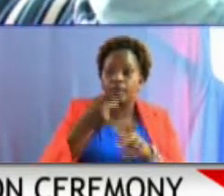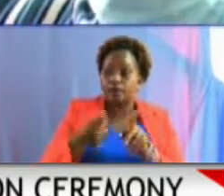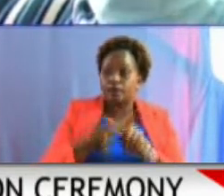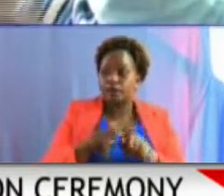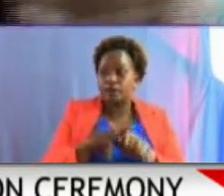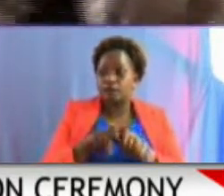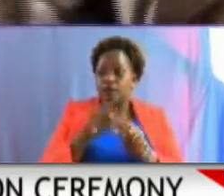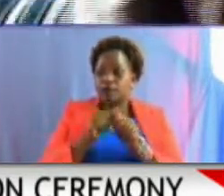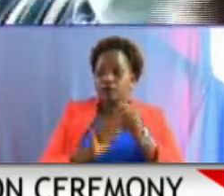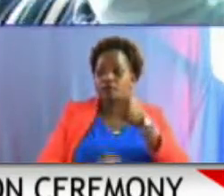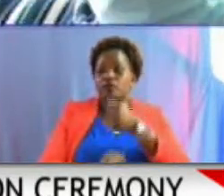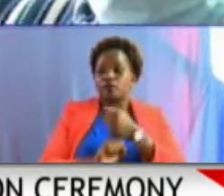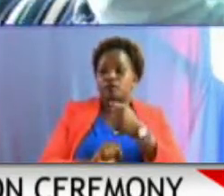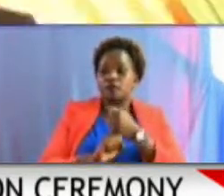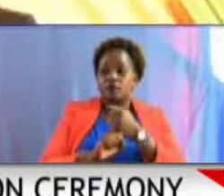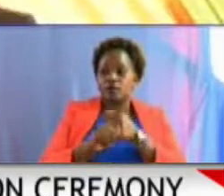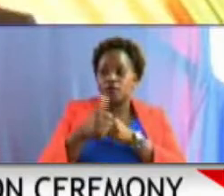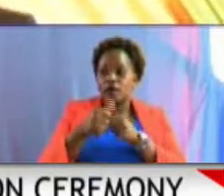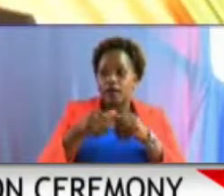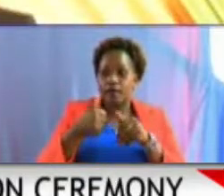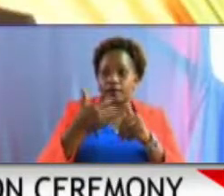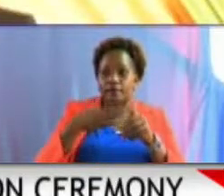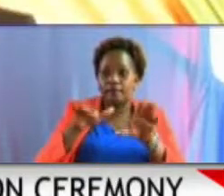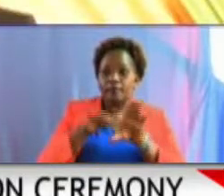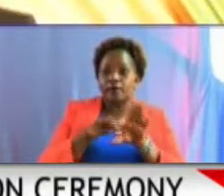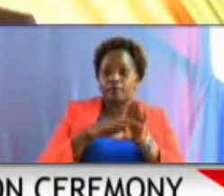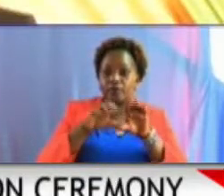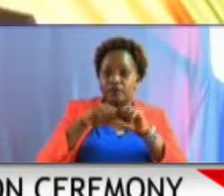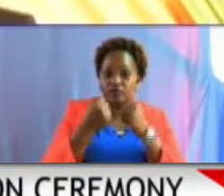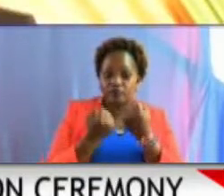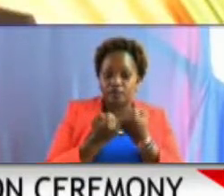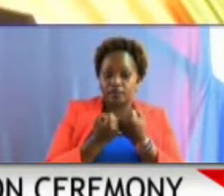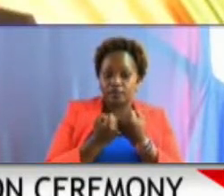which are supported by the alumni and other well-meaning members of the society.